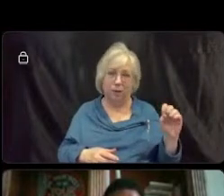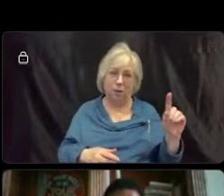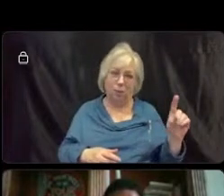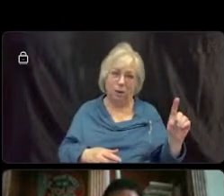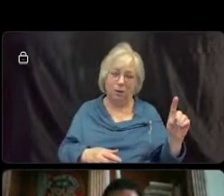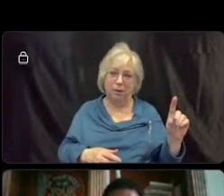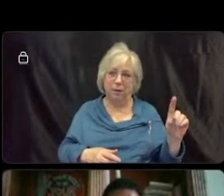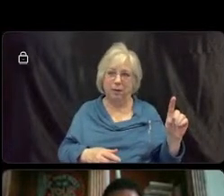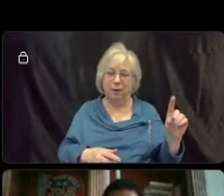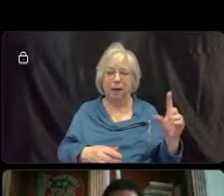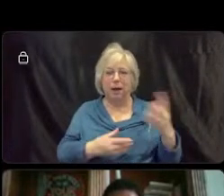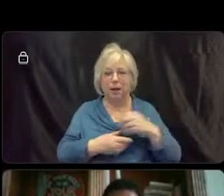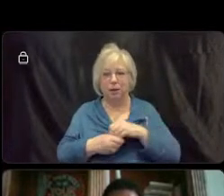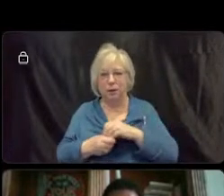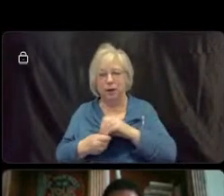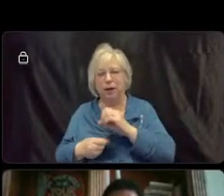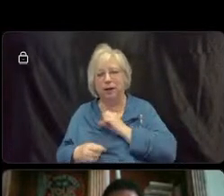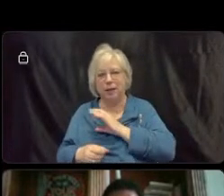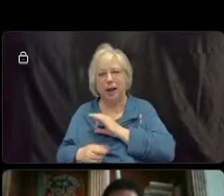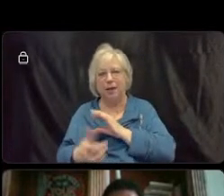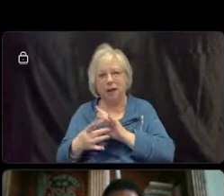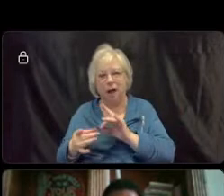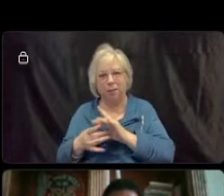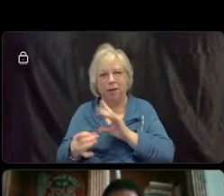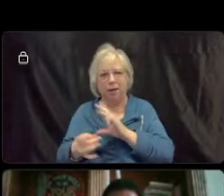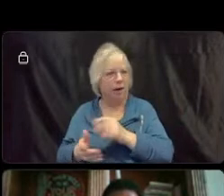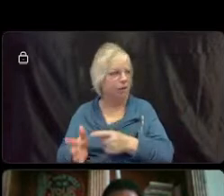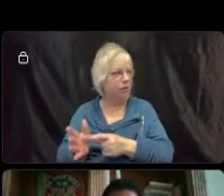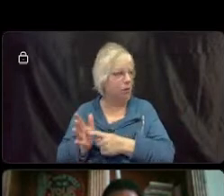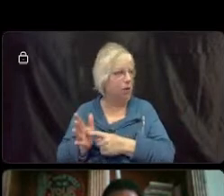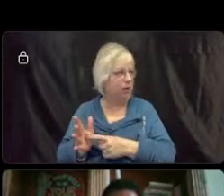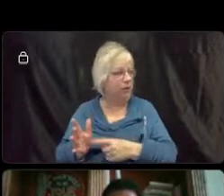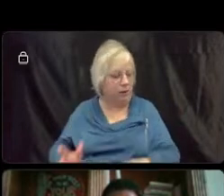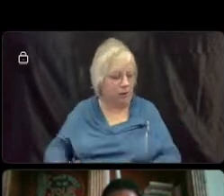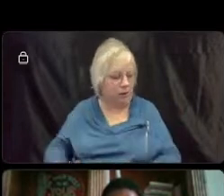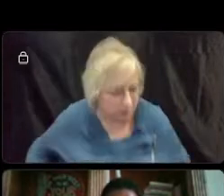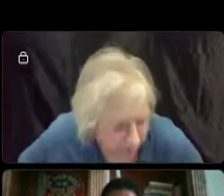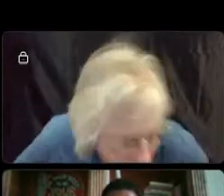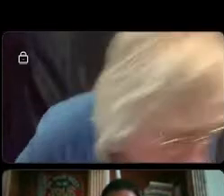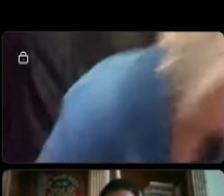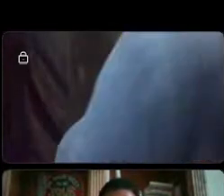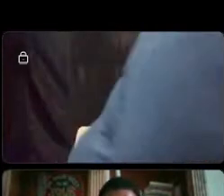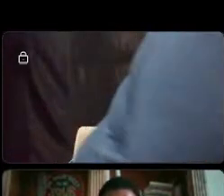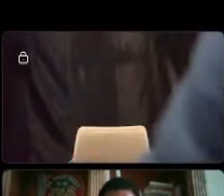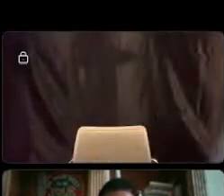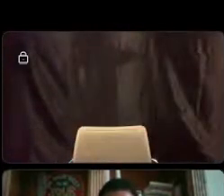2023-11-01, including all staff comments and conditions.